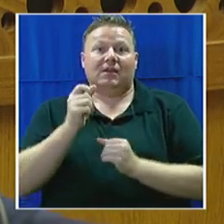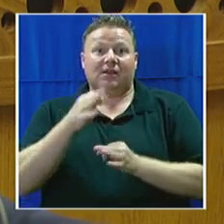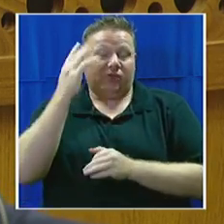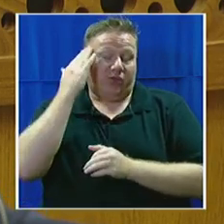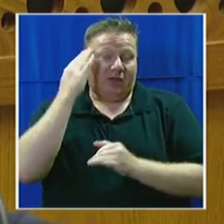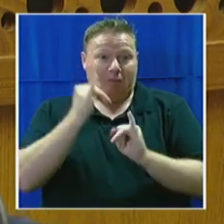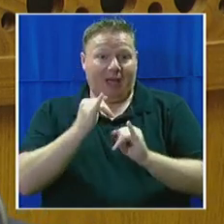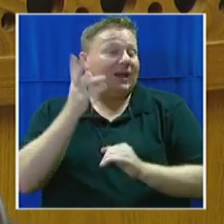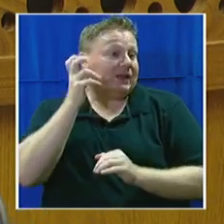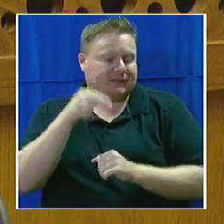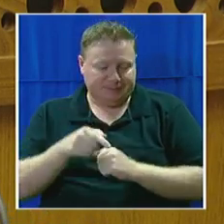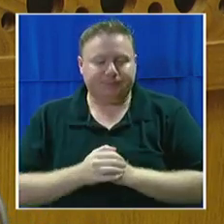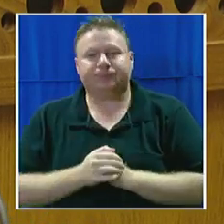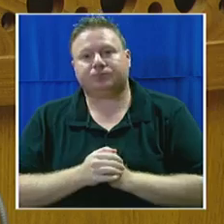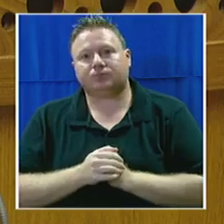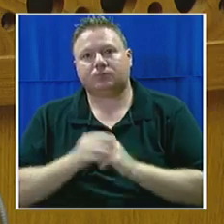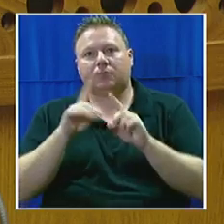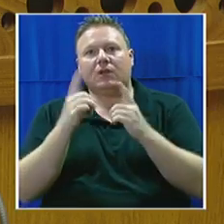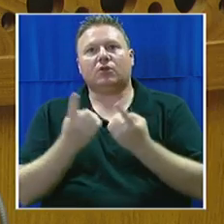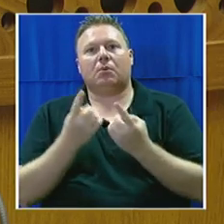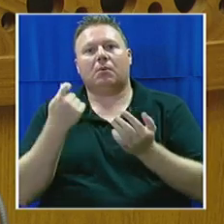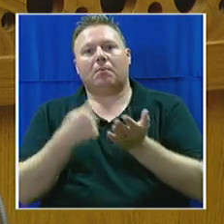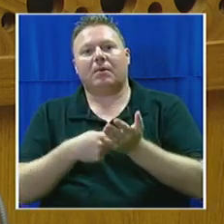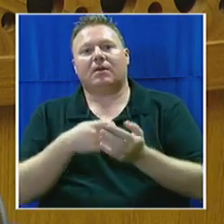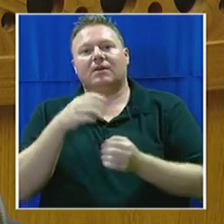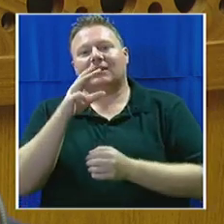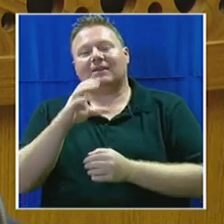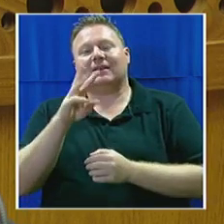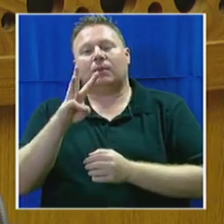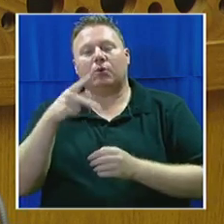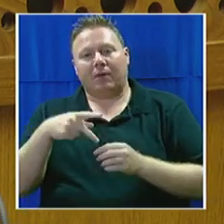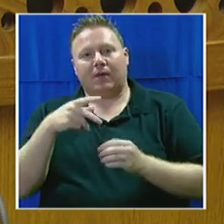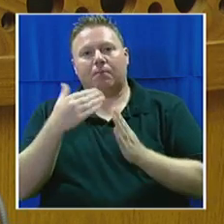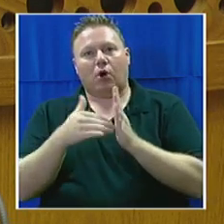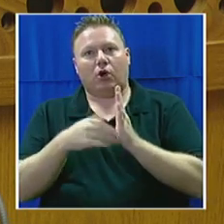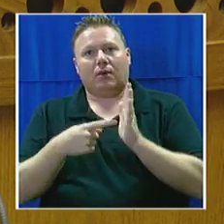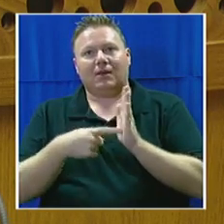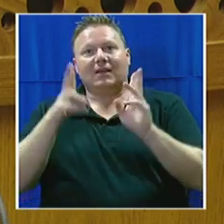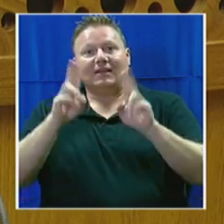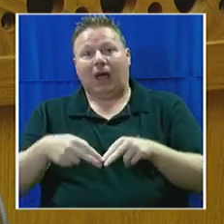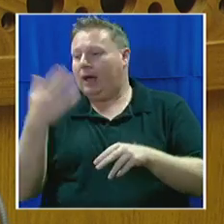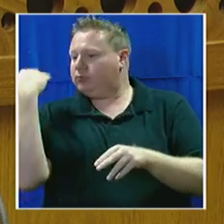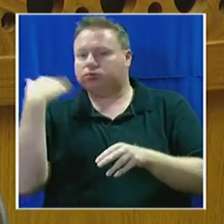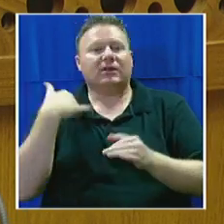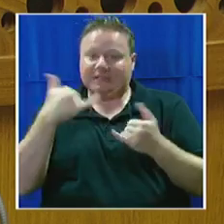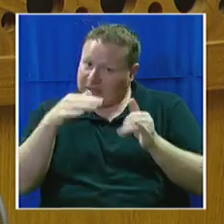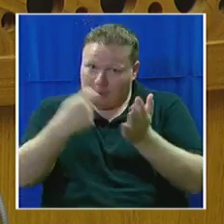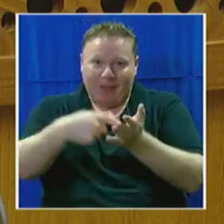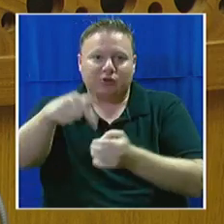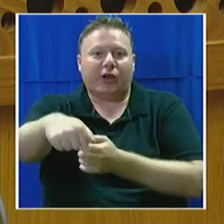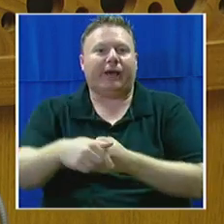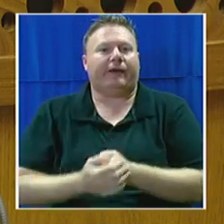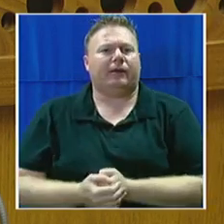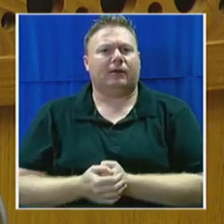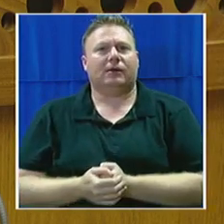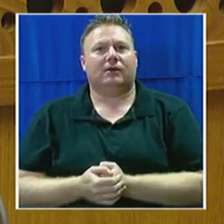to this. The department also pays people in the CWP program who have died a long time ago. So